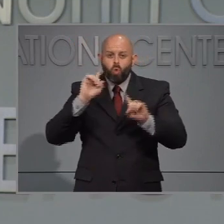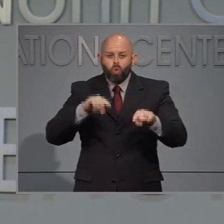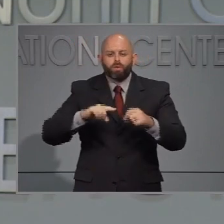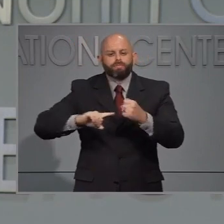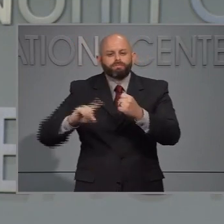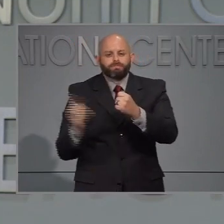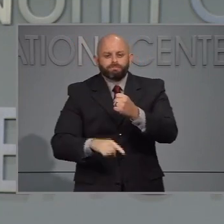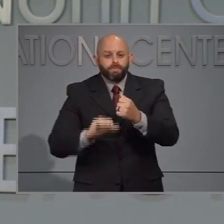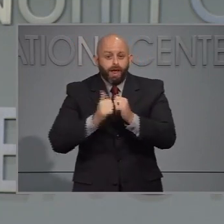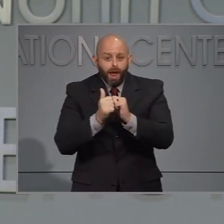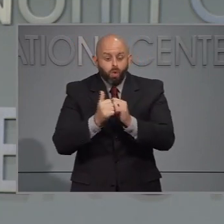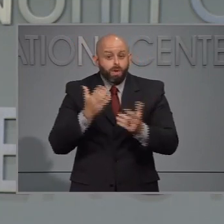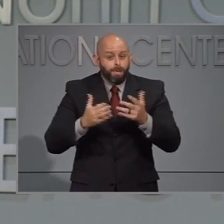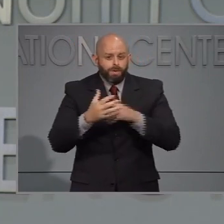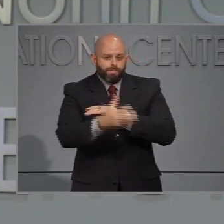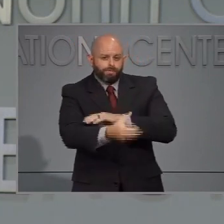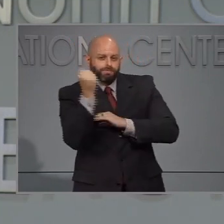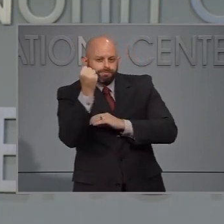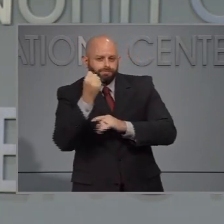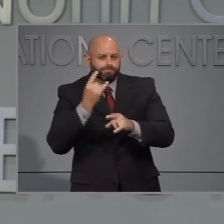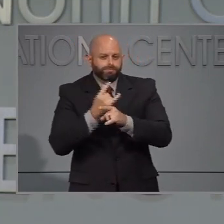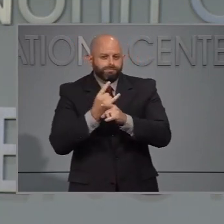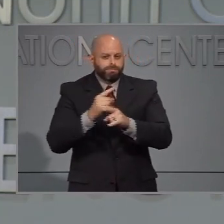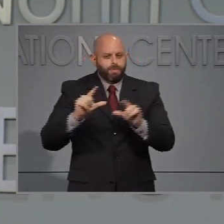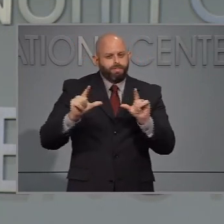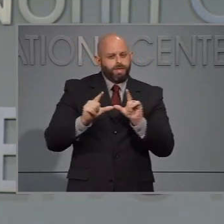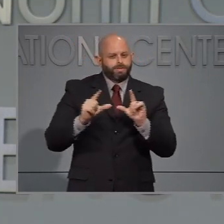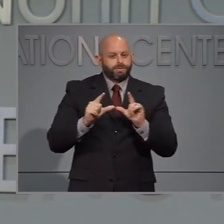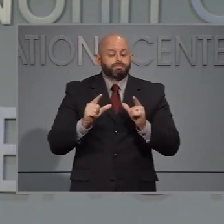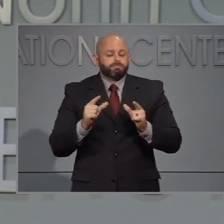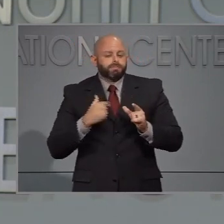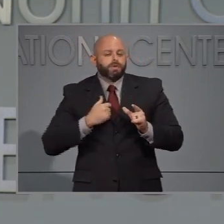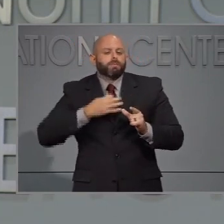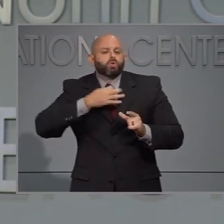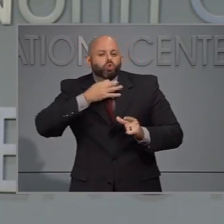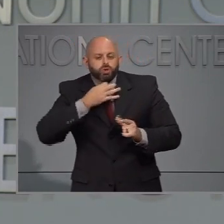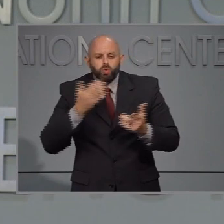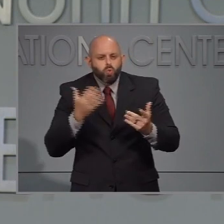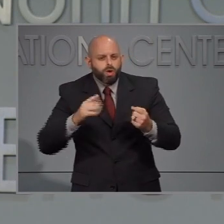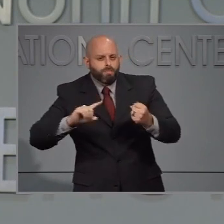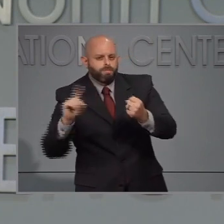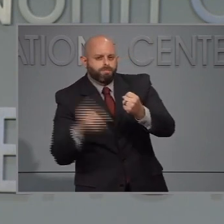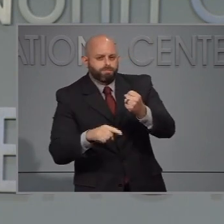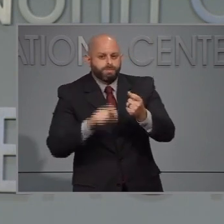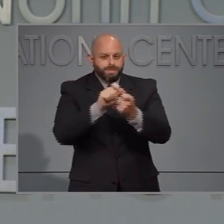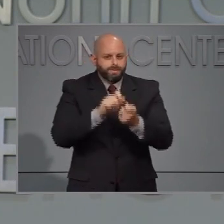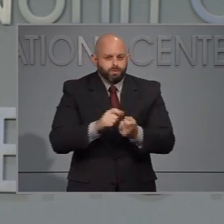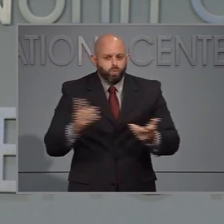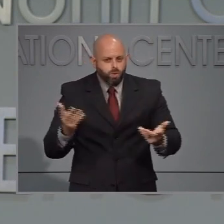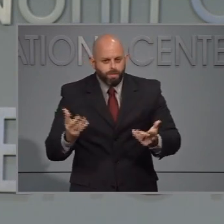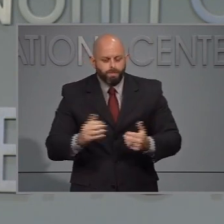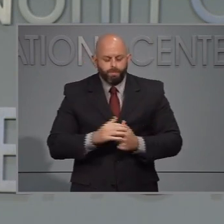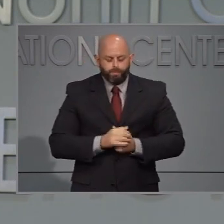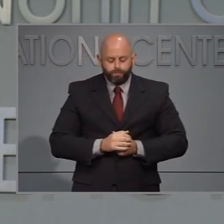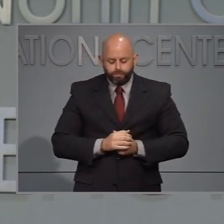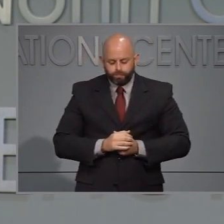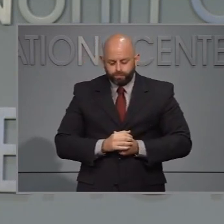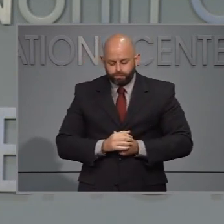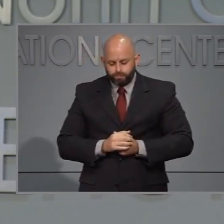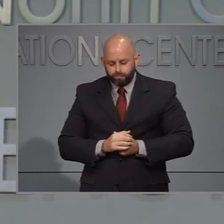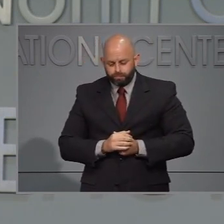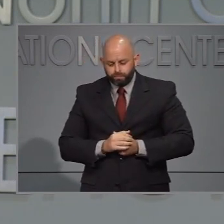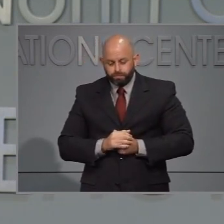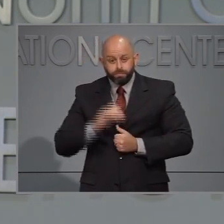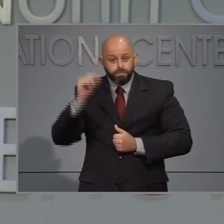liquor license taken away? I'm interested in any more details you can provide. Thank you. Yes, our ALE, Alcohol